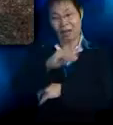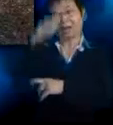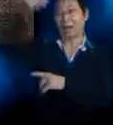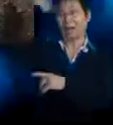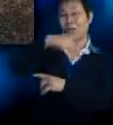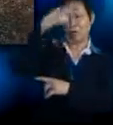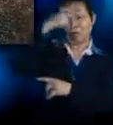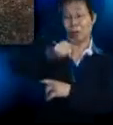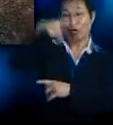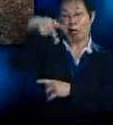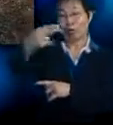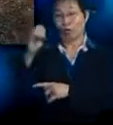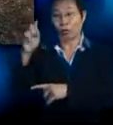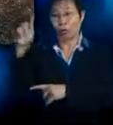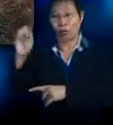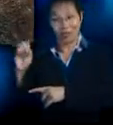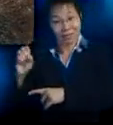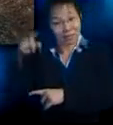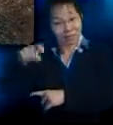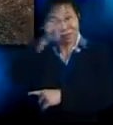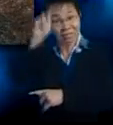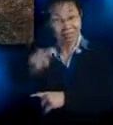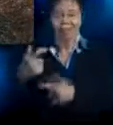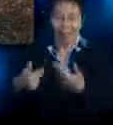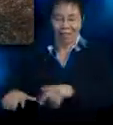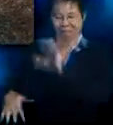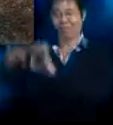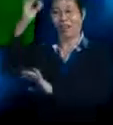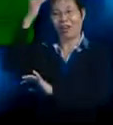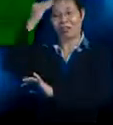for photosynthesis? Let's find out.